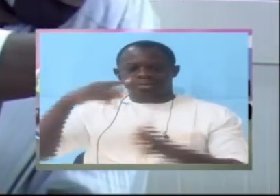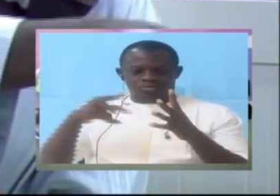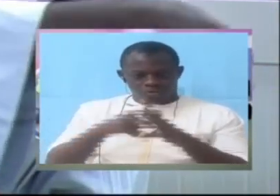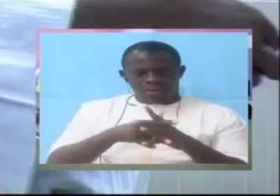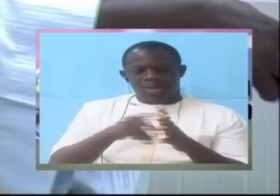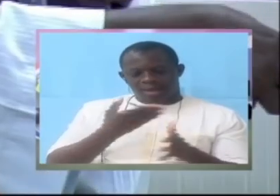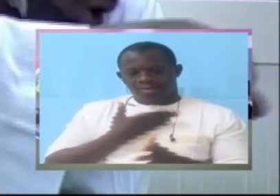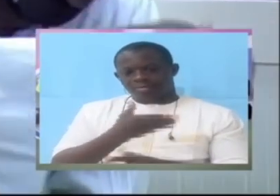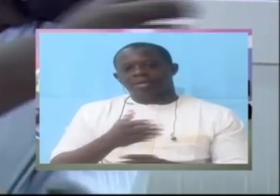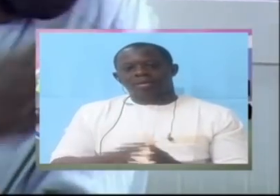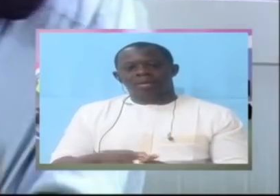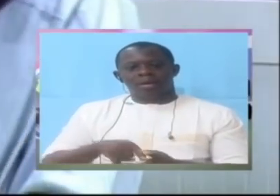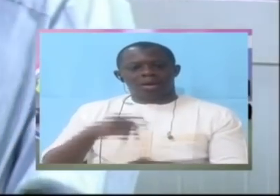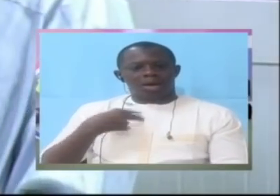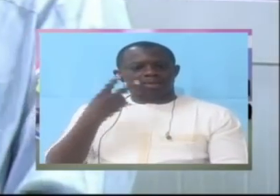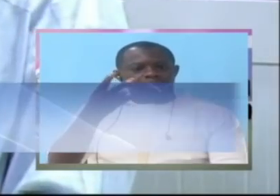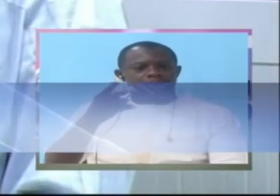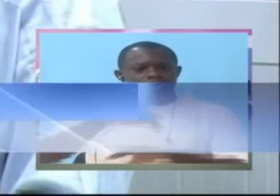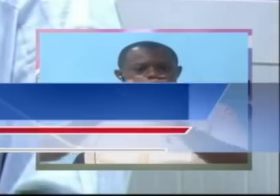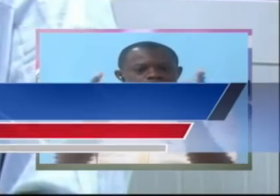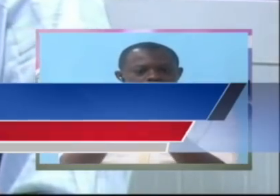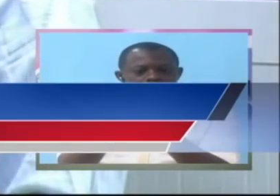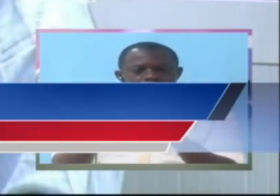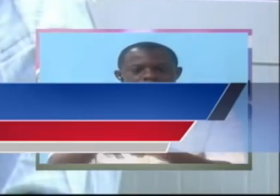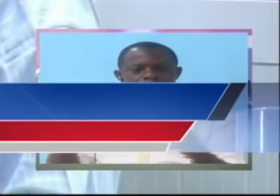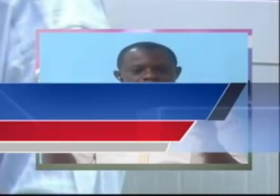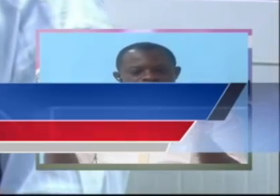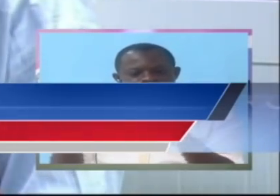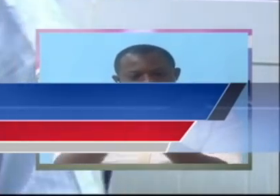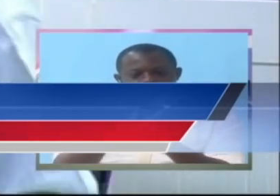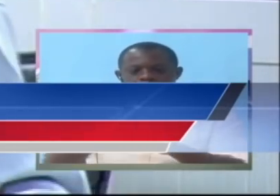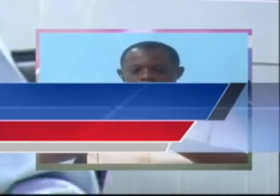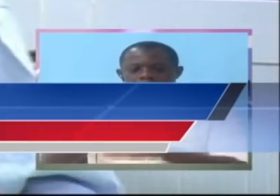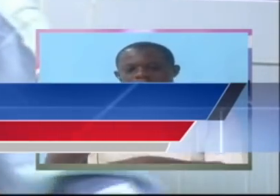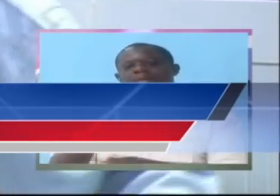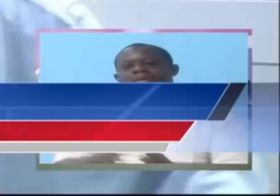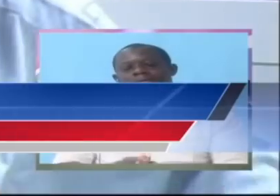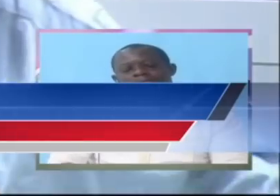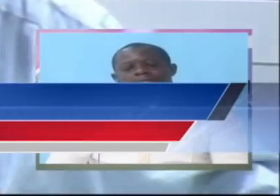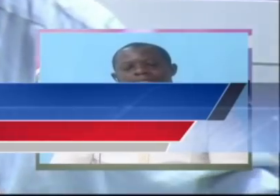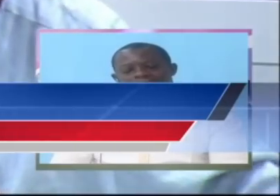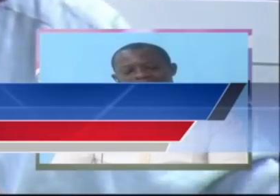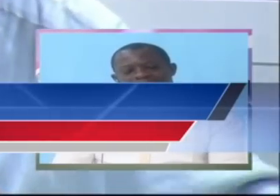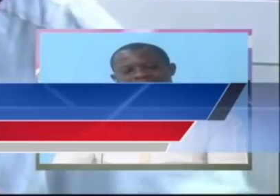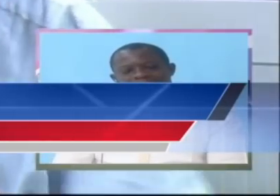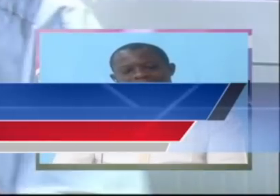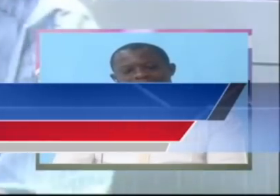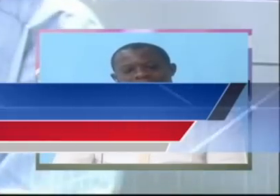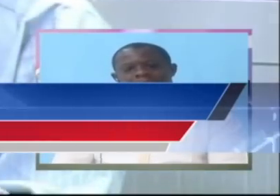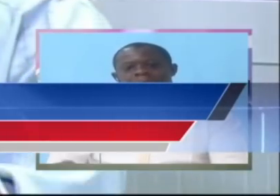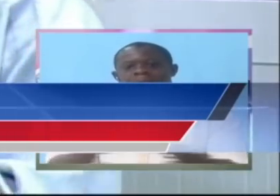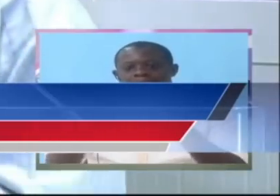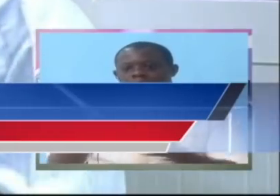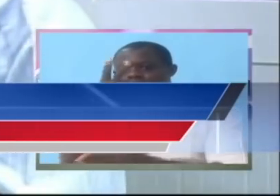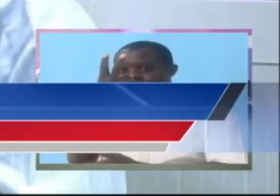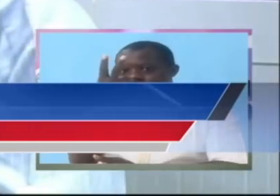a lot of disruption for him and his family as they struggled to survive whilst he continued to struggle with his health up to now. He ended his testimony